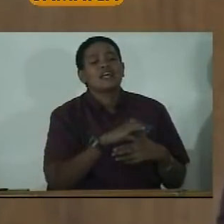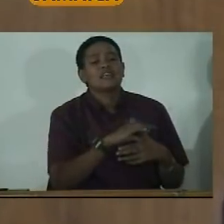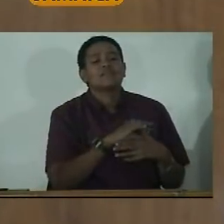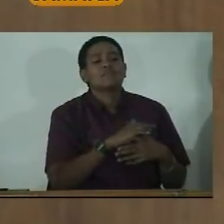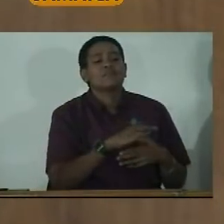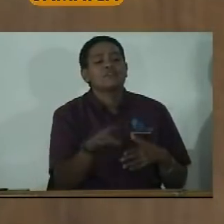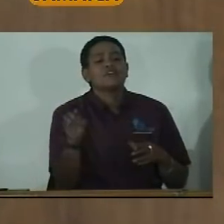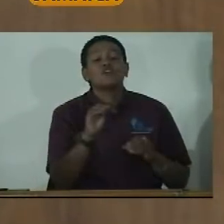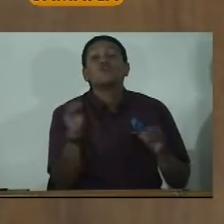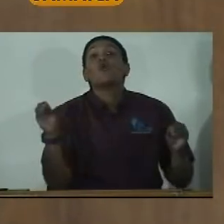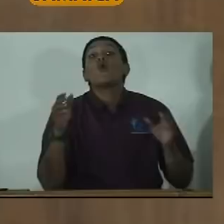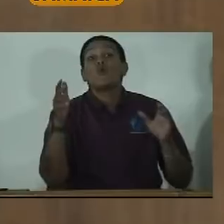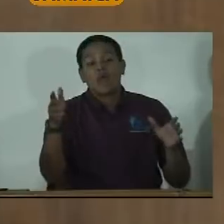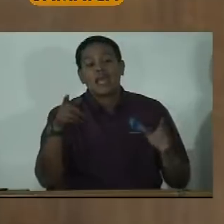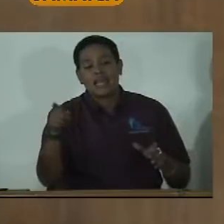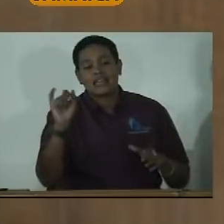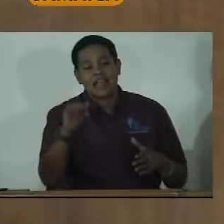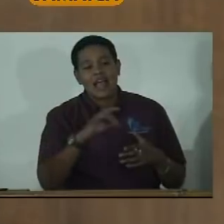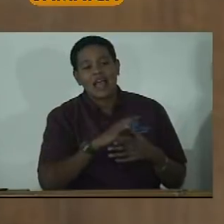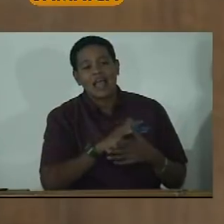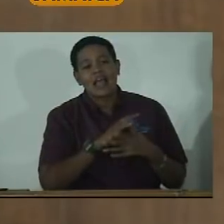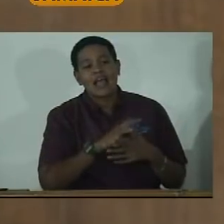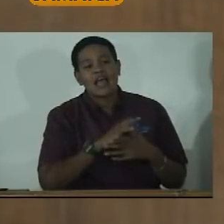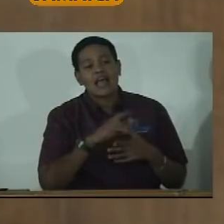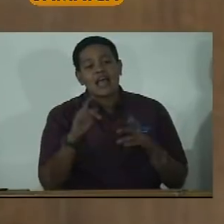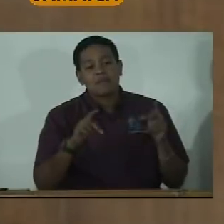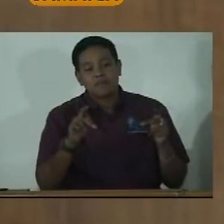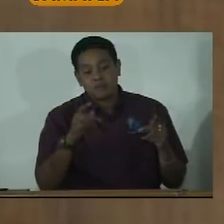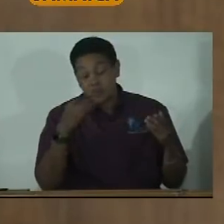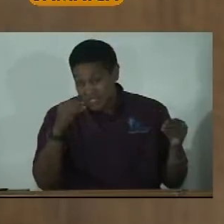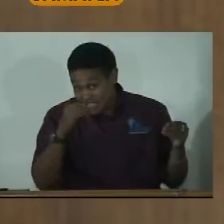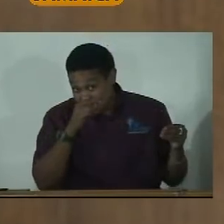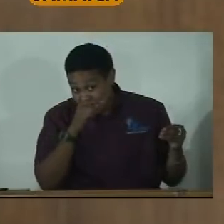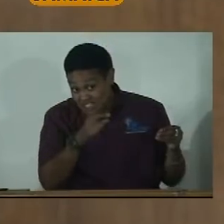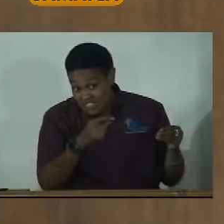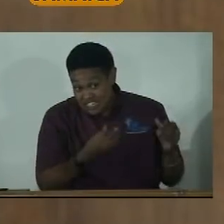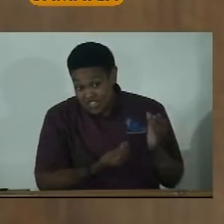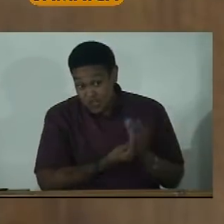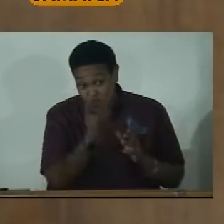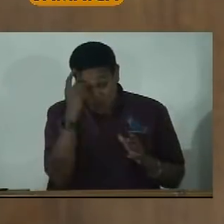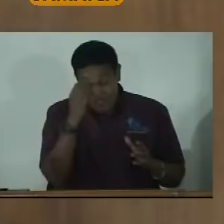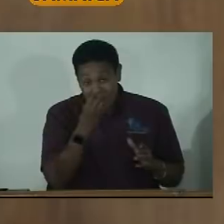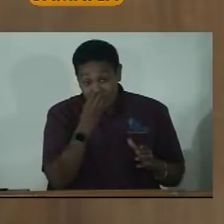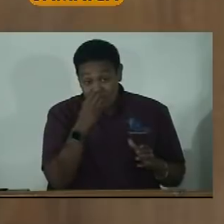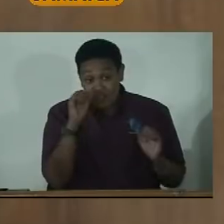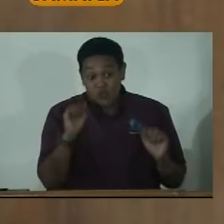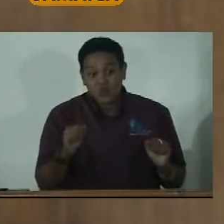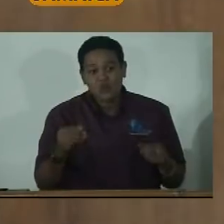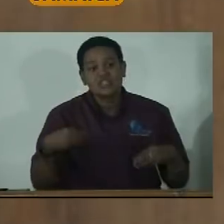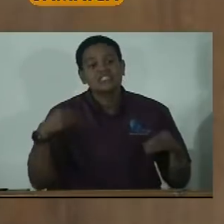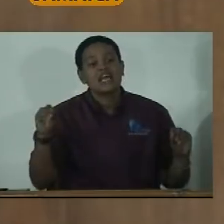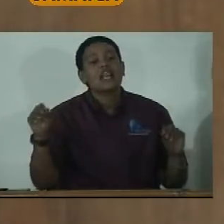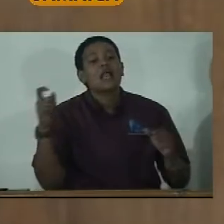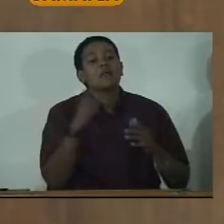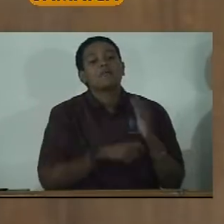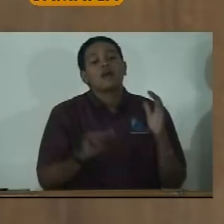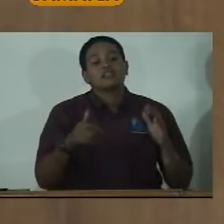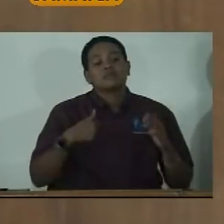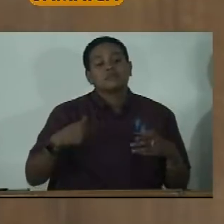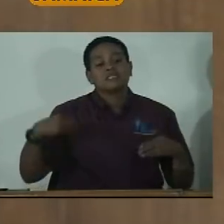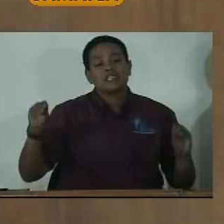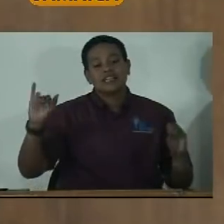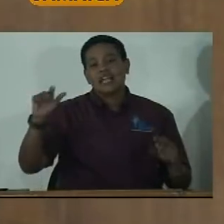there is no way that meat, people will sell chicken grown for meat, could sell it at the price that I sell it for.